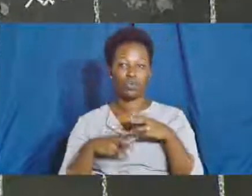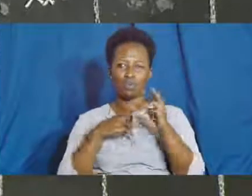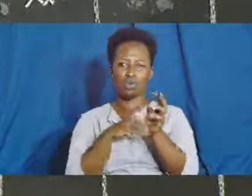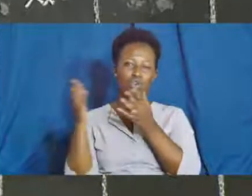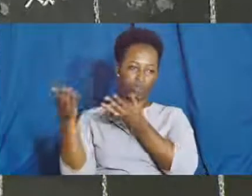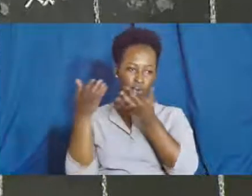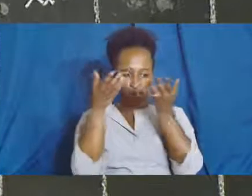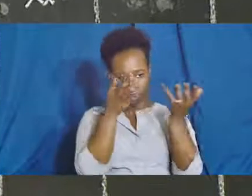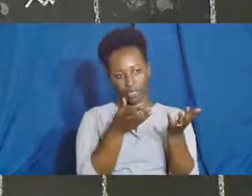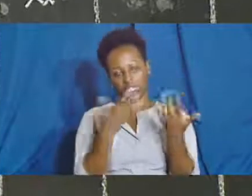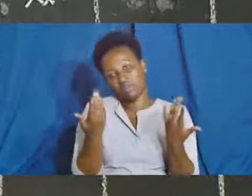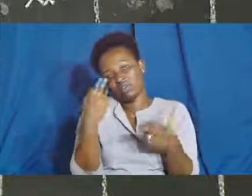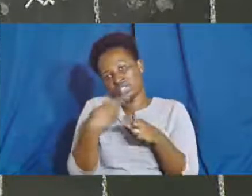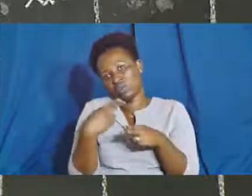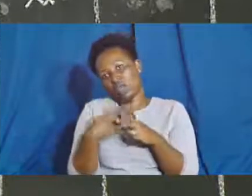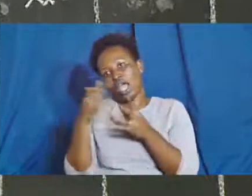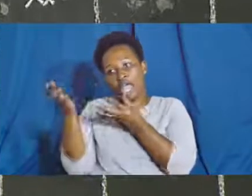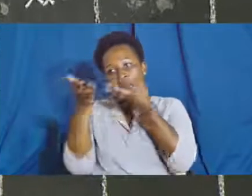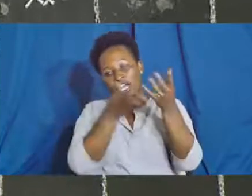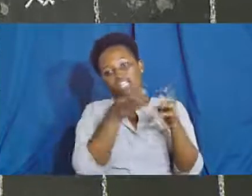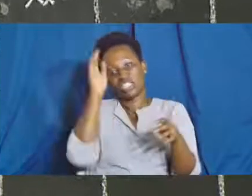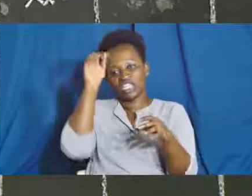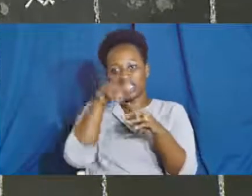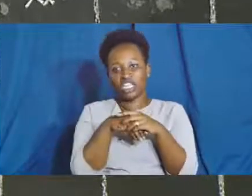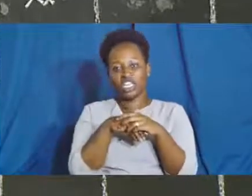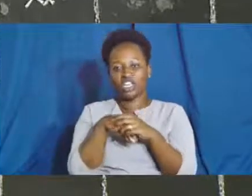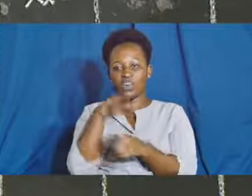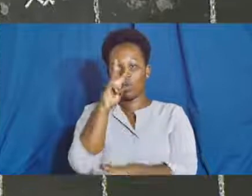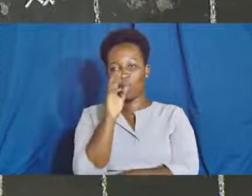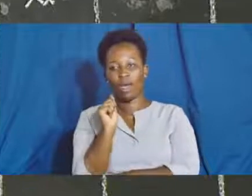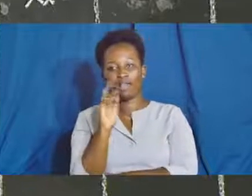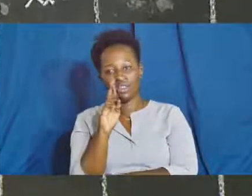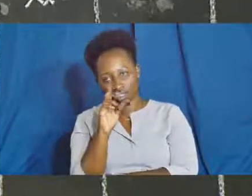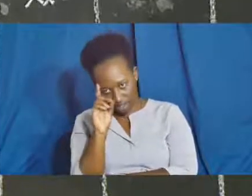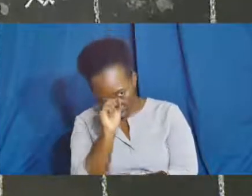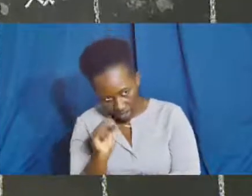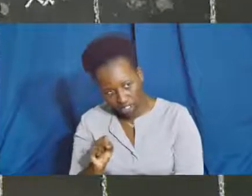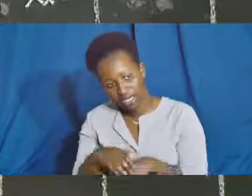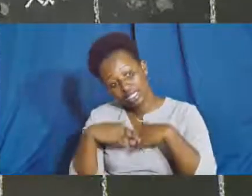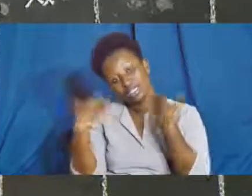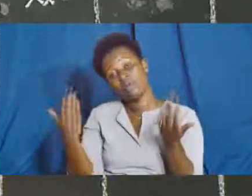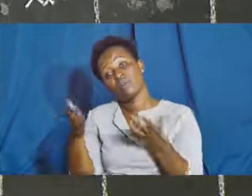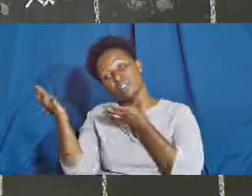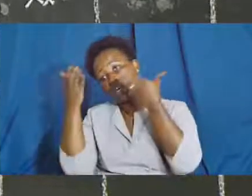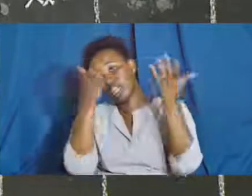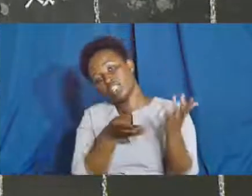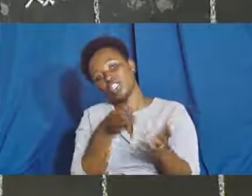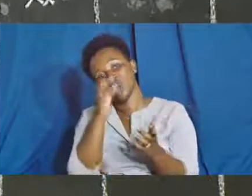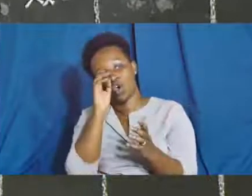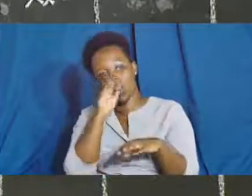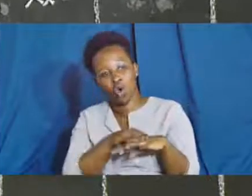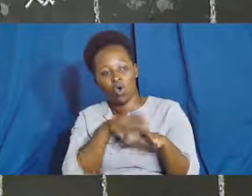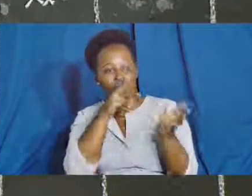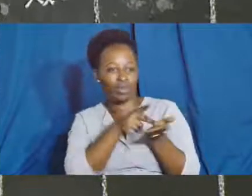purchases or carriage inwards. That's what we said. It is carriage on purchases or carriage inwards. You add this